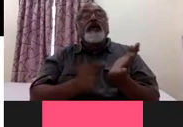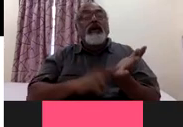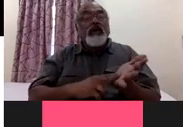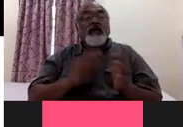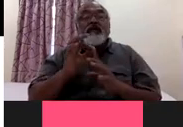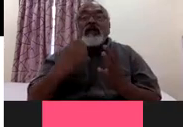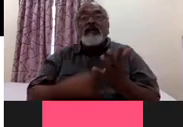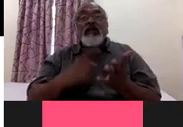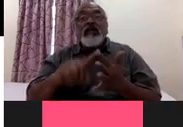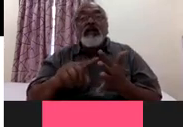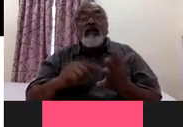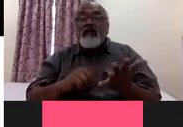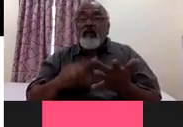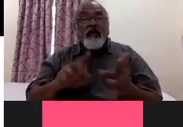support us,